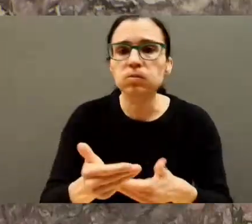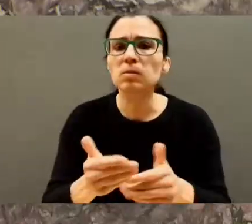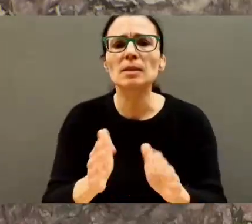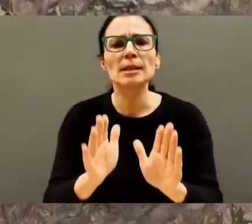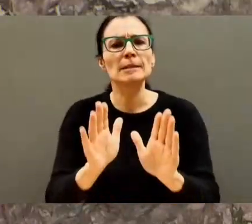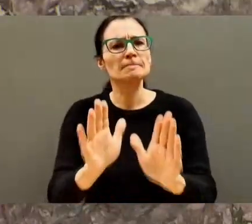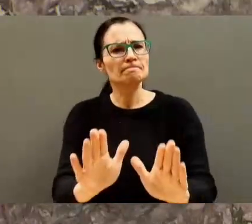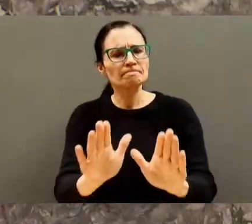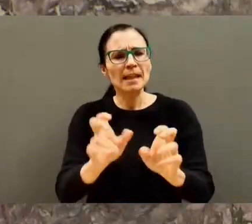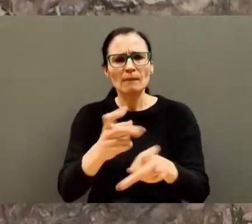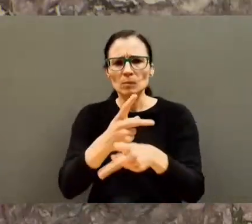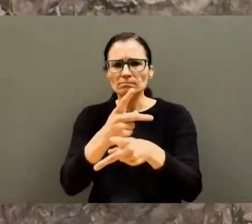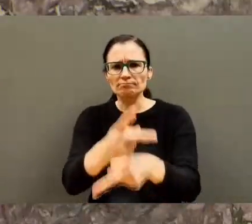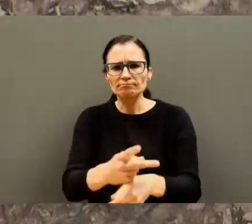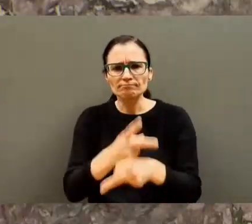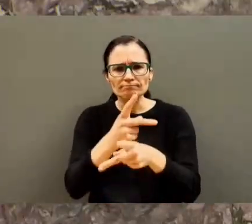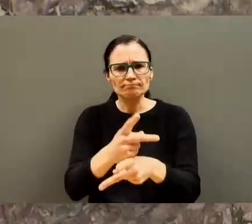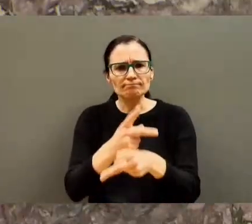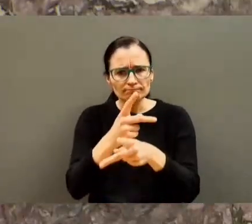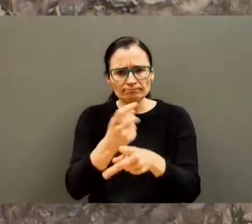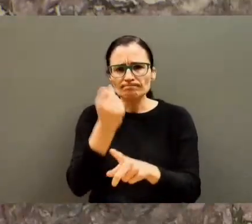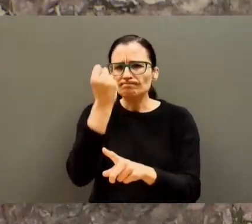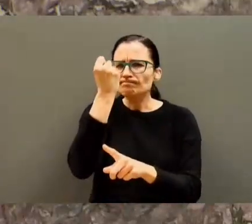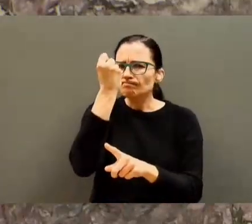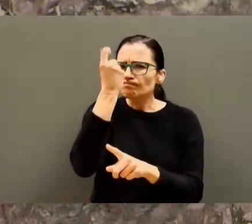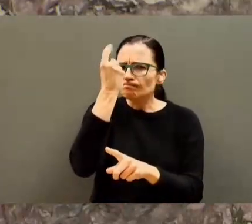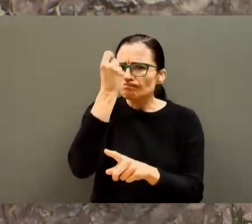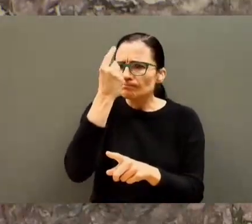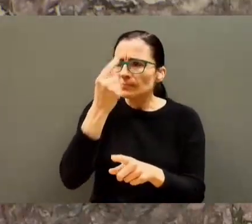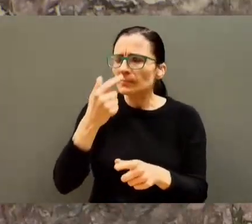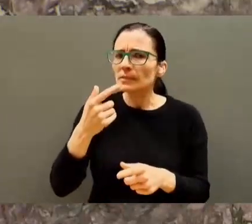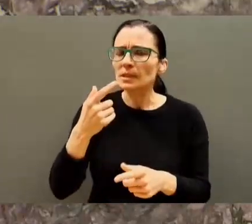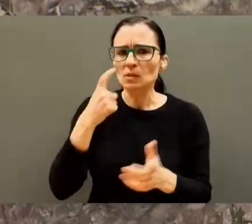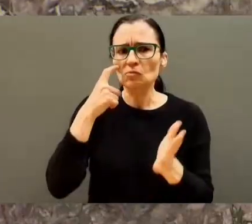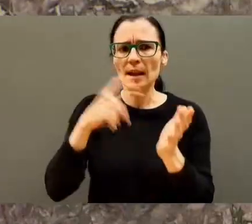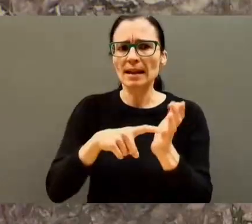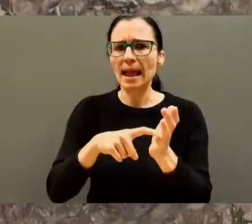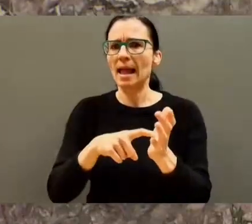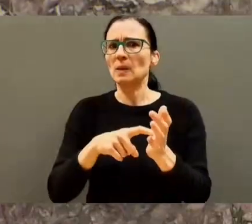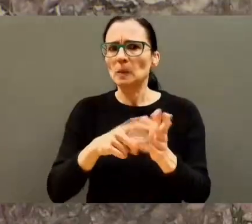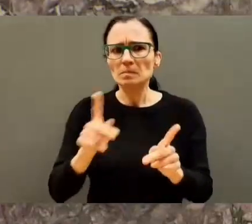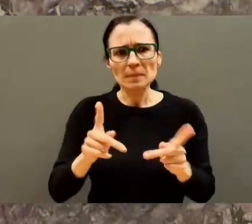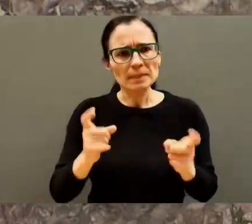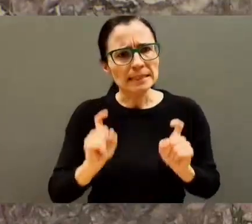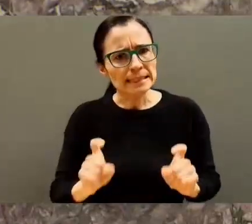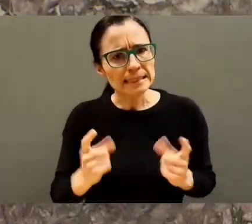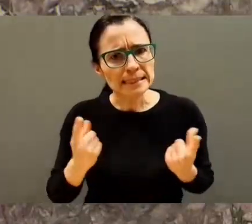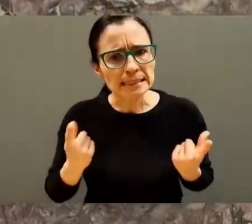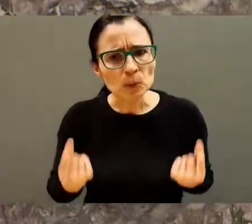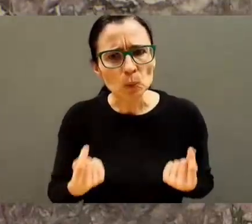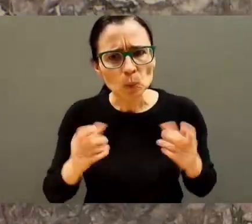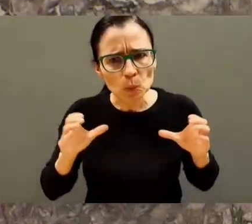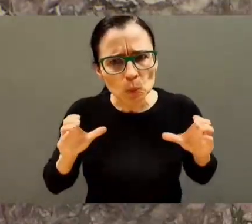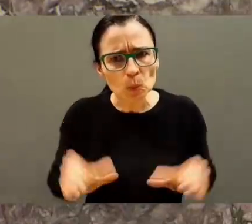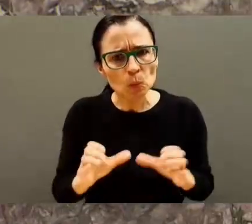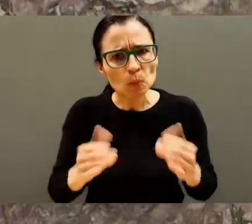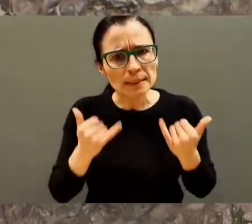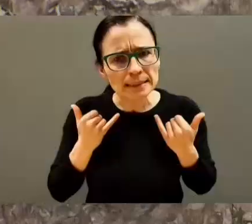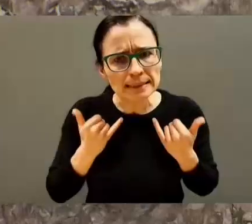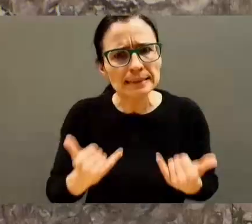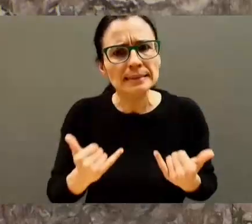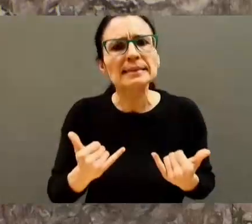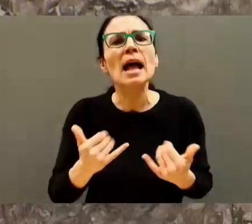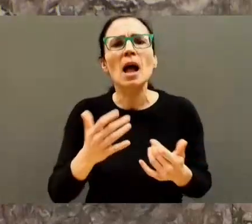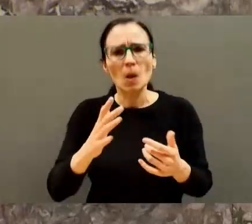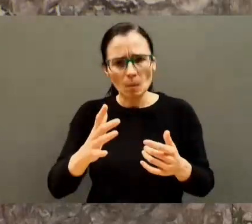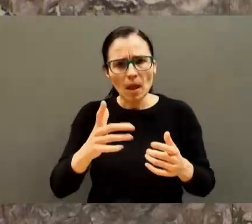see action when it comes to mental health and continuing to build out the continuum of supports. And my commitment is to continue to do